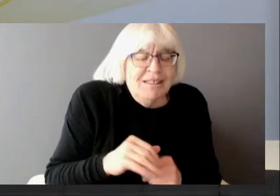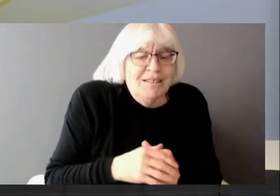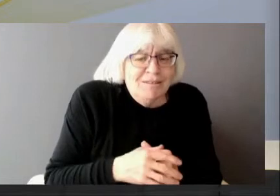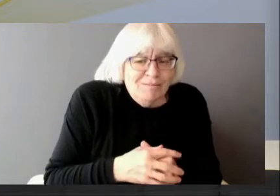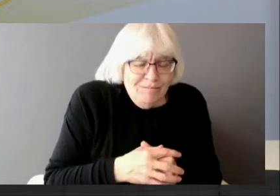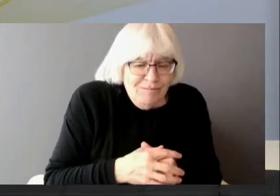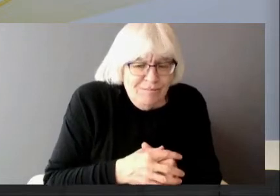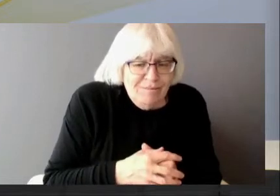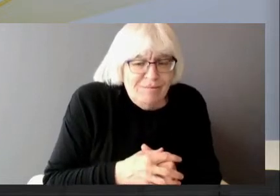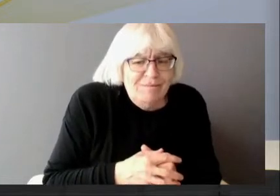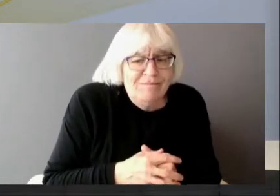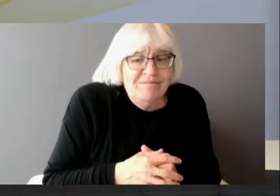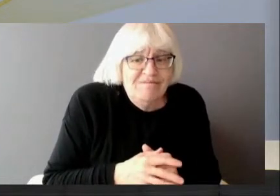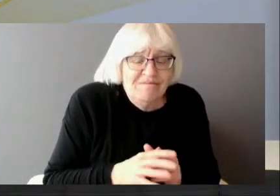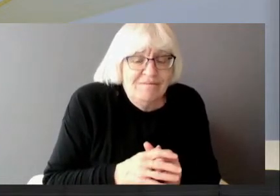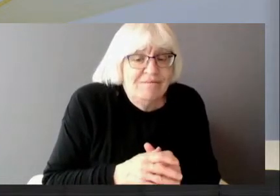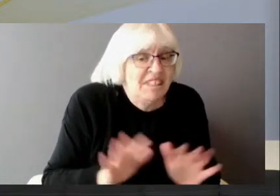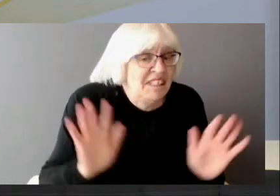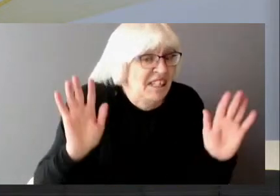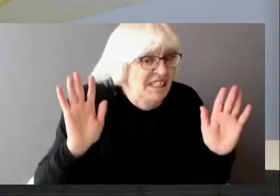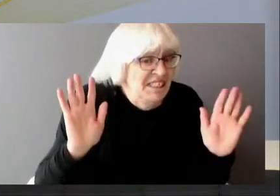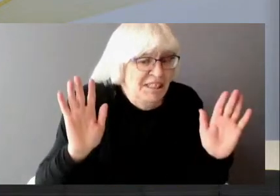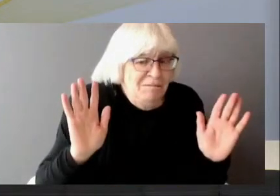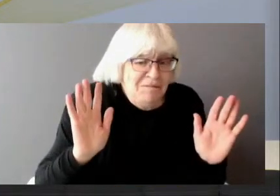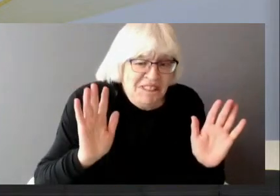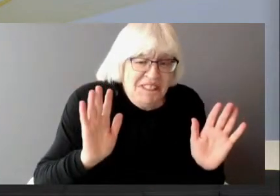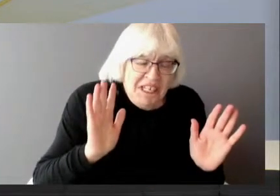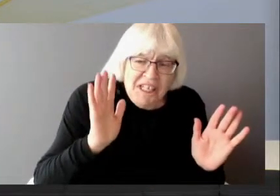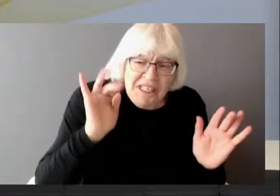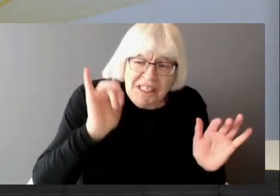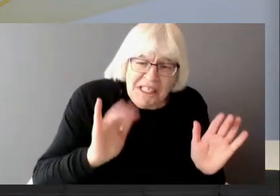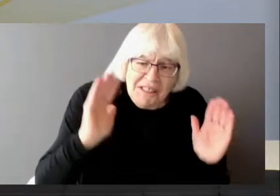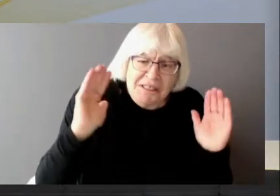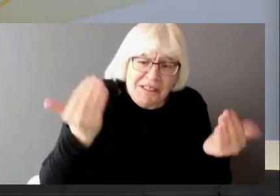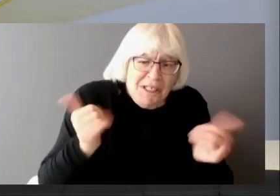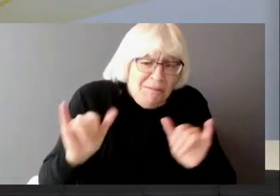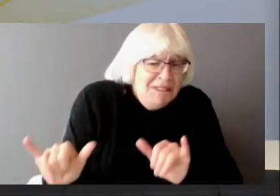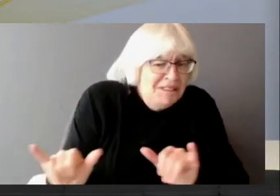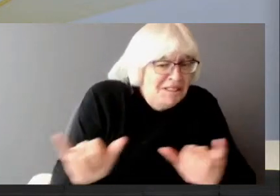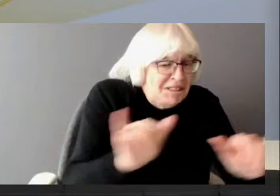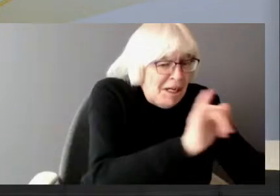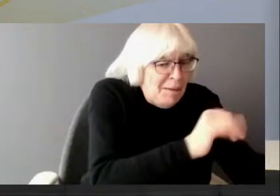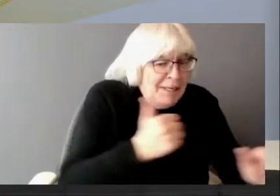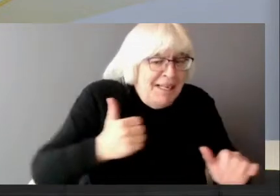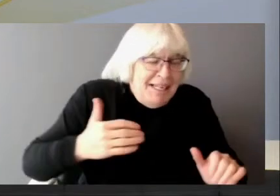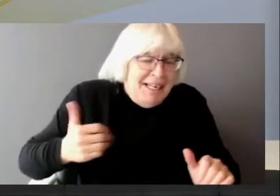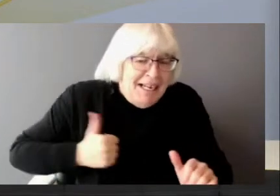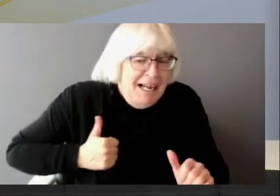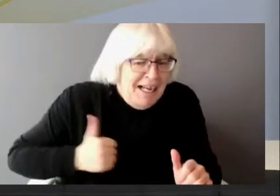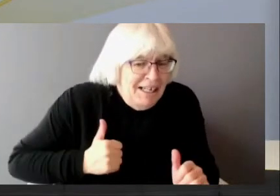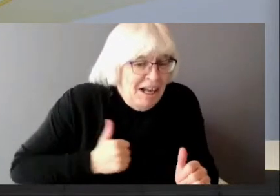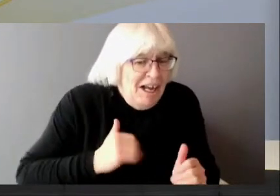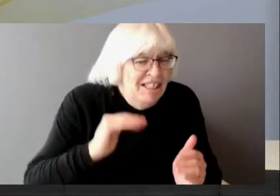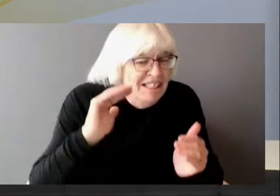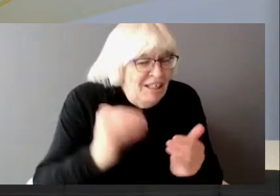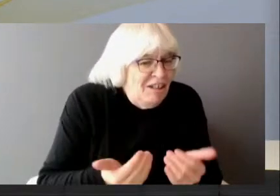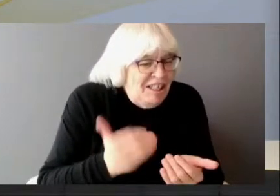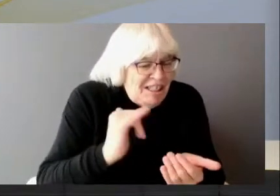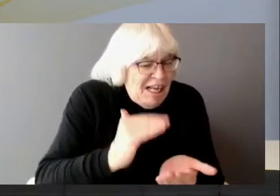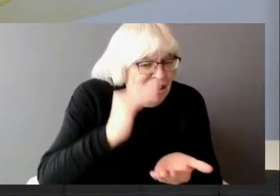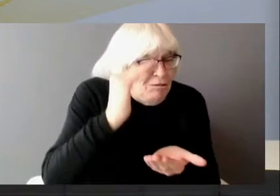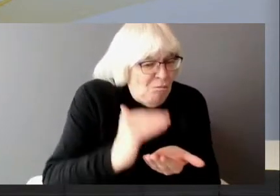that's fairly consistent. I believe the rest of the country has used, I think, a smaller number of those rapid antigen